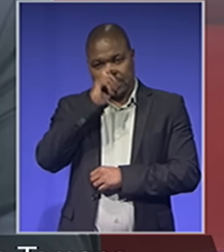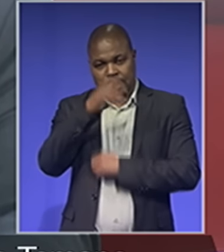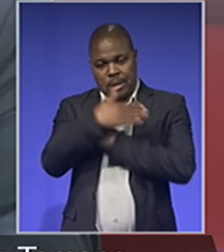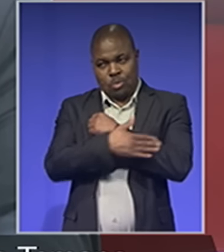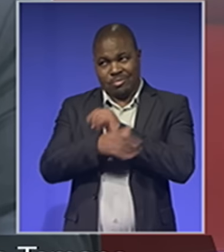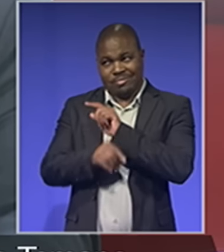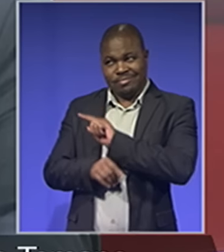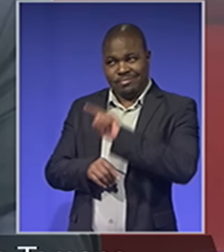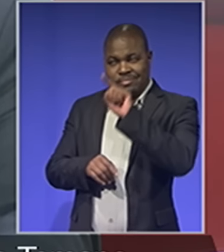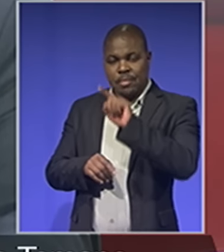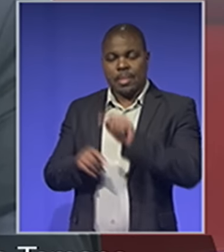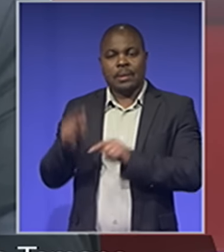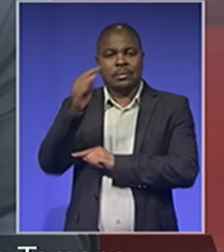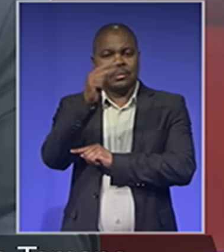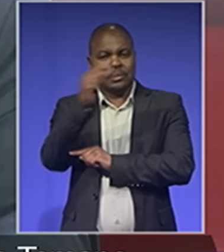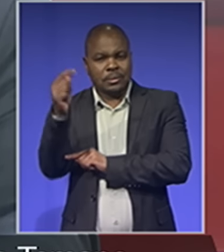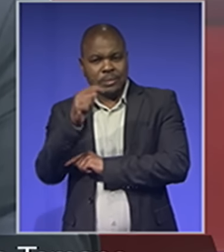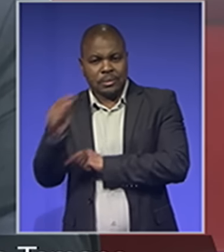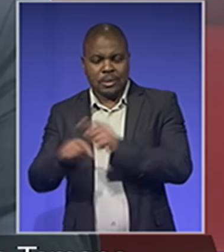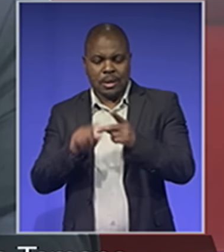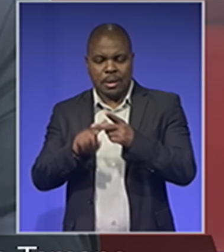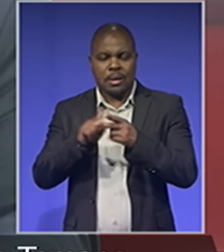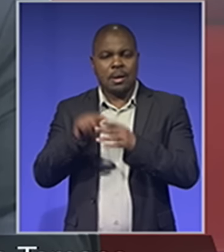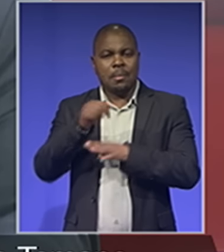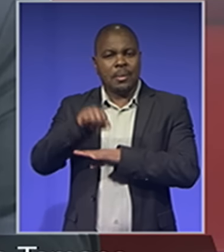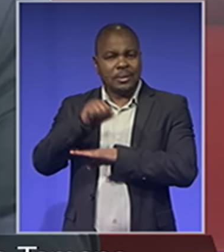countries, Tanzania and Madagascar.